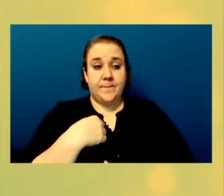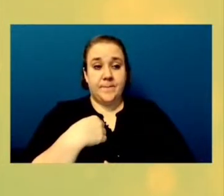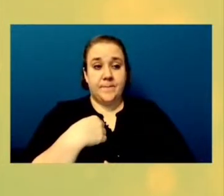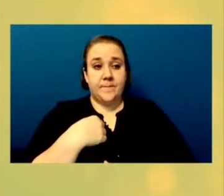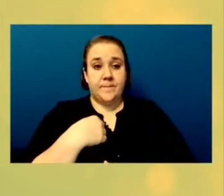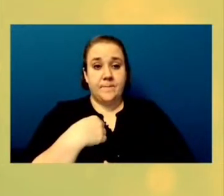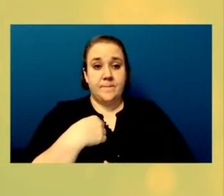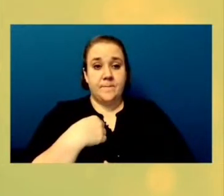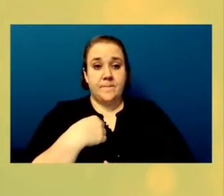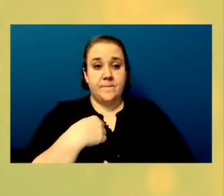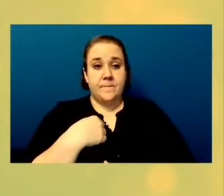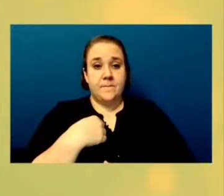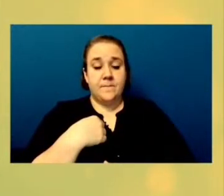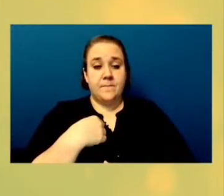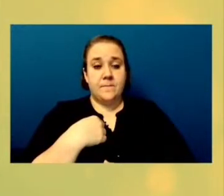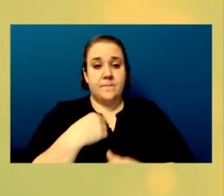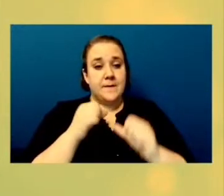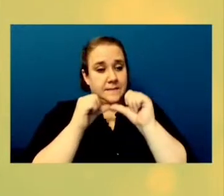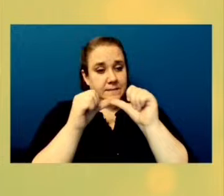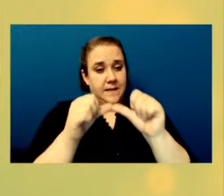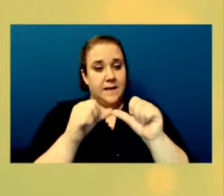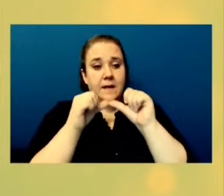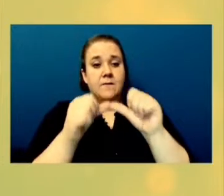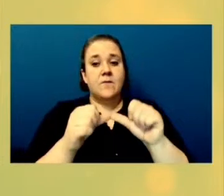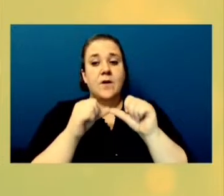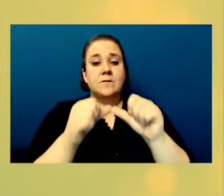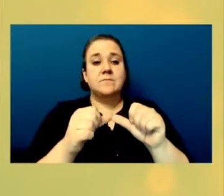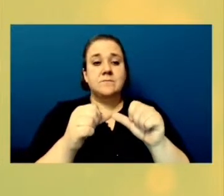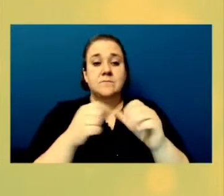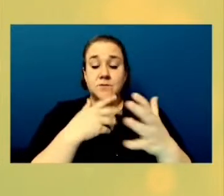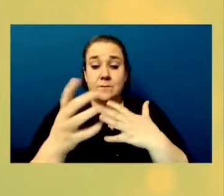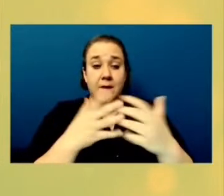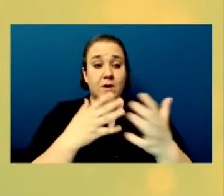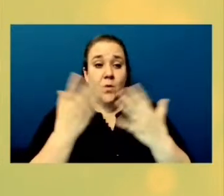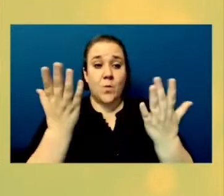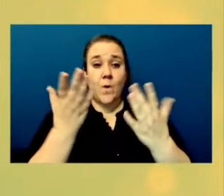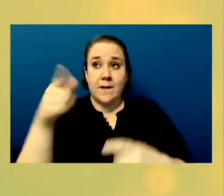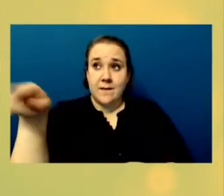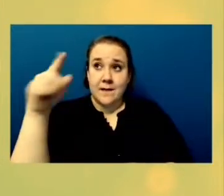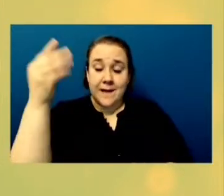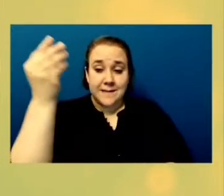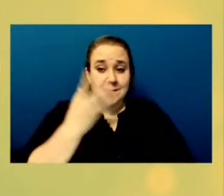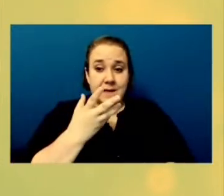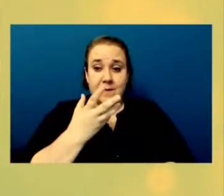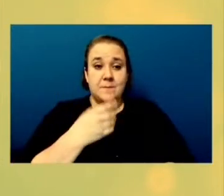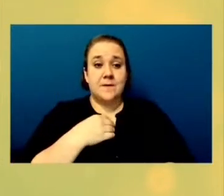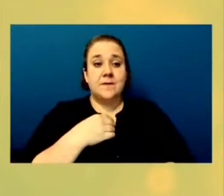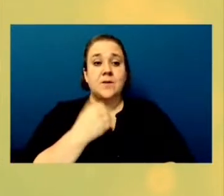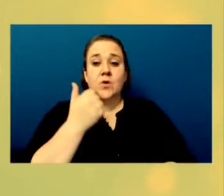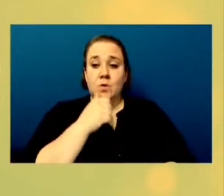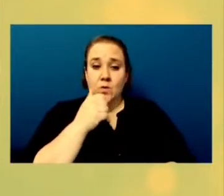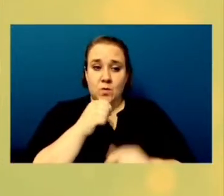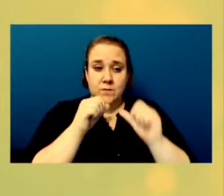seems alright has a soul that's hurting